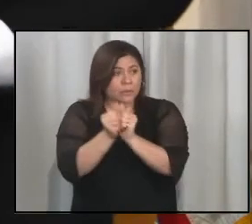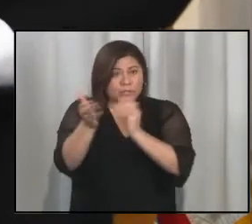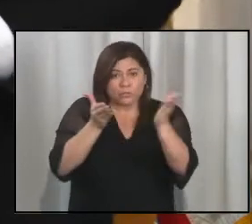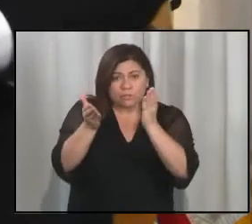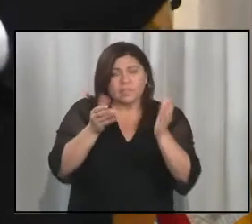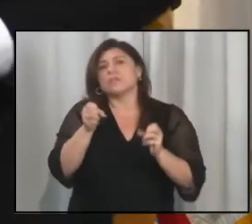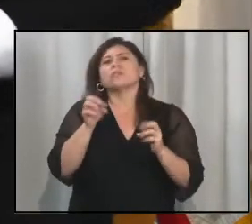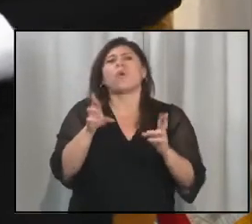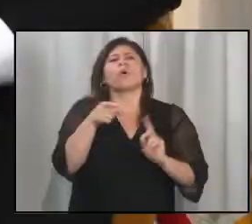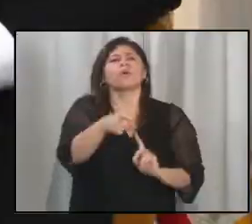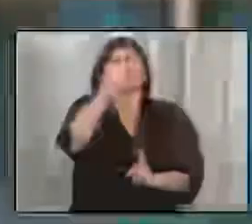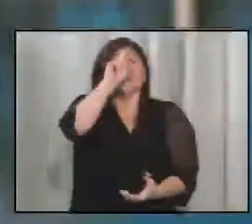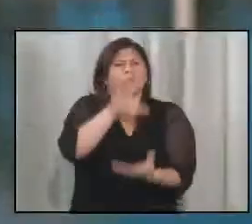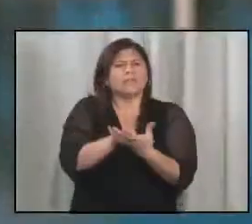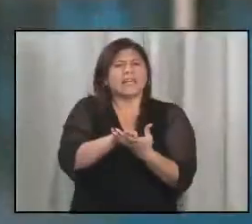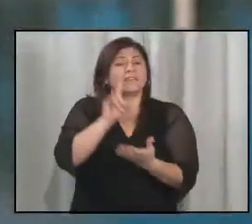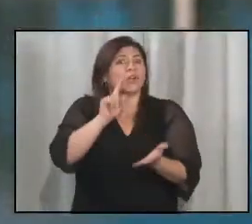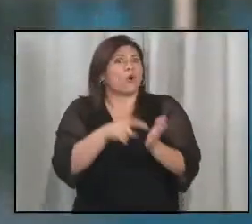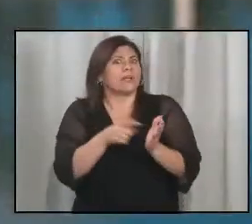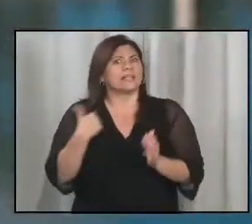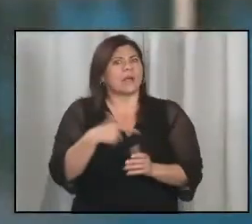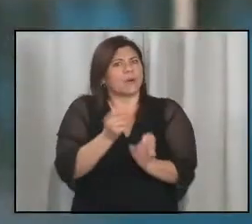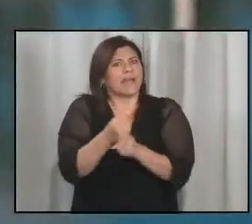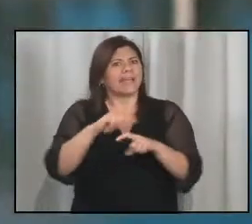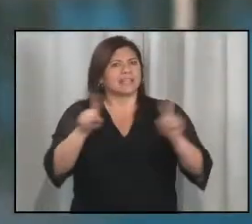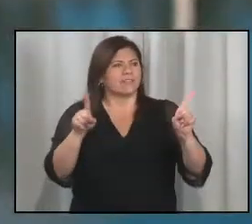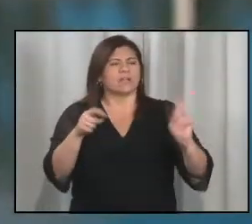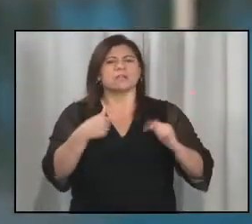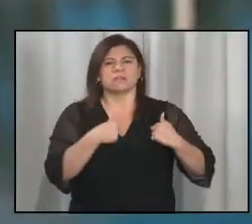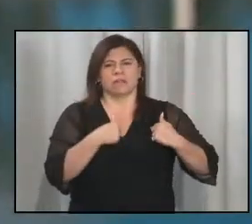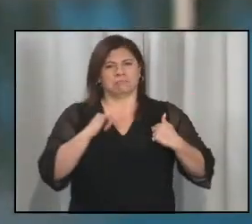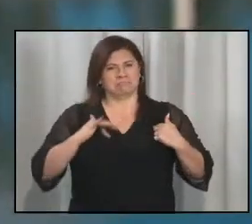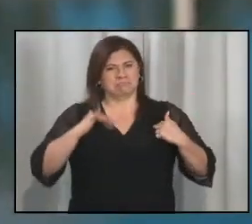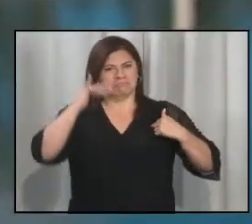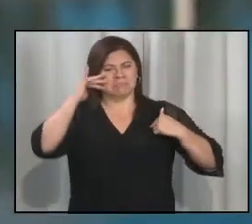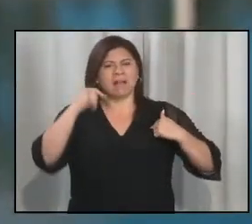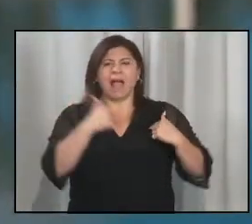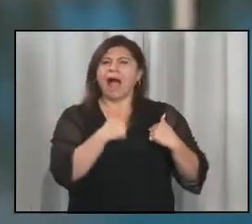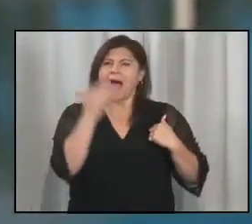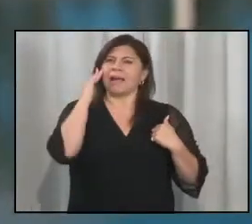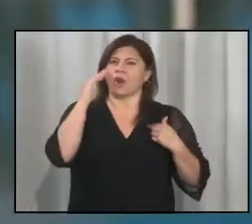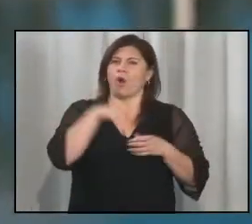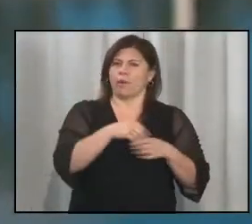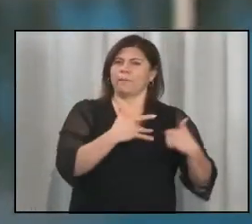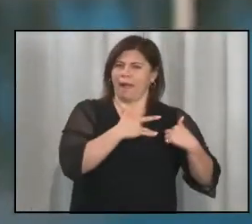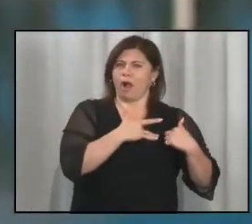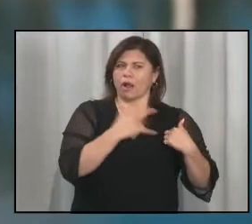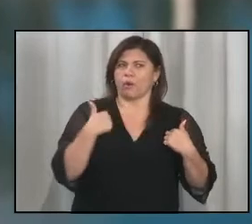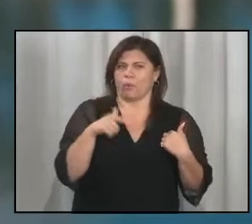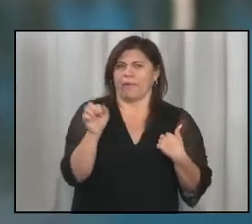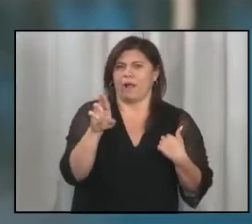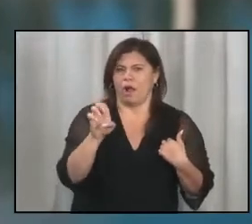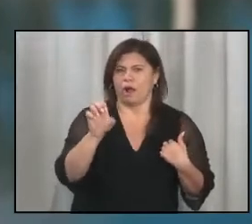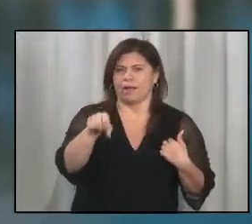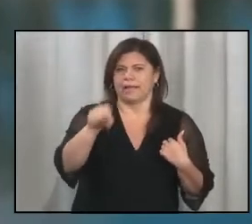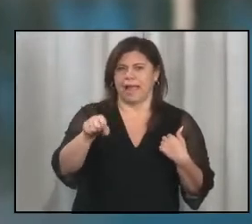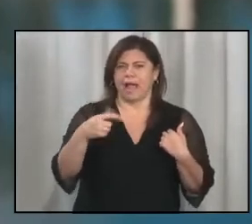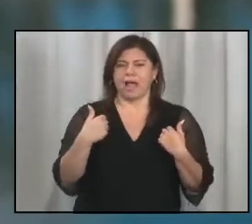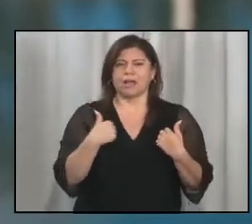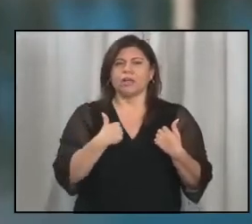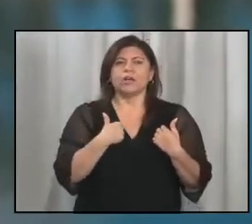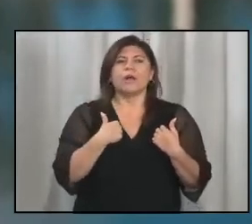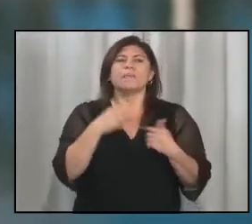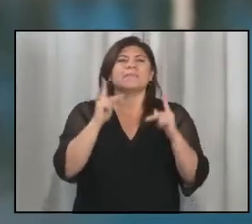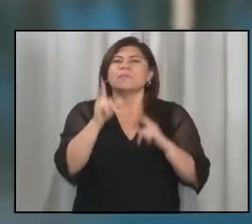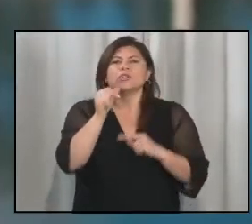think we're making a difference out there? I know in my heart we are. I've been able to go out into Houghton, and people don't come to you. You have